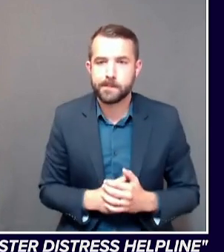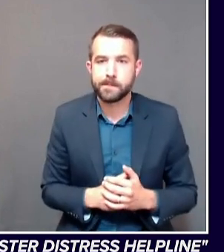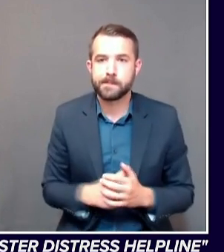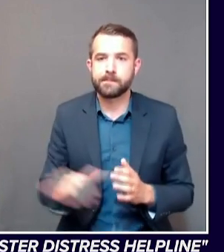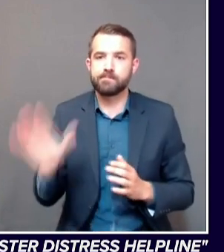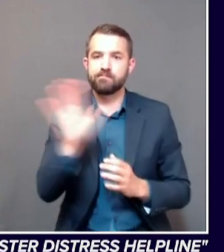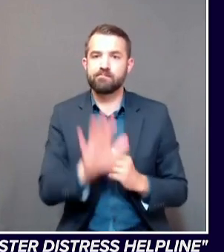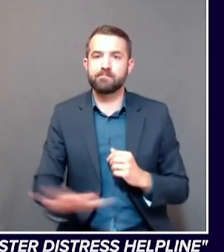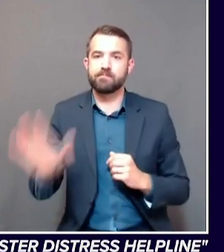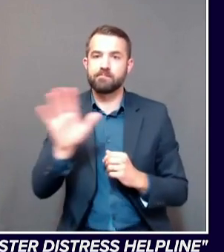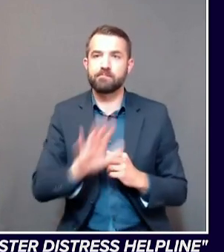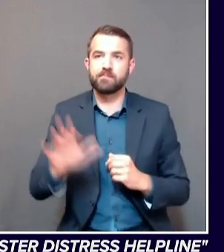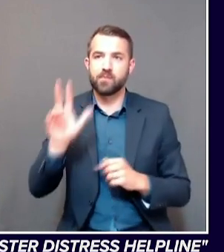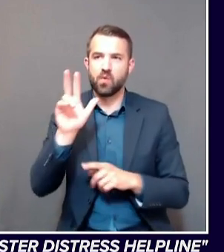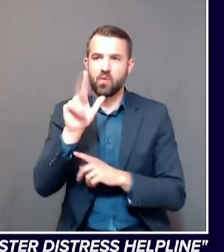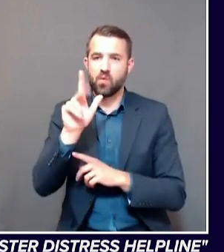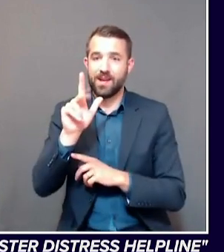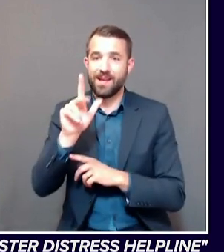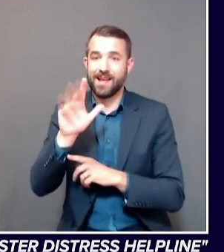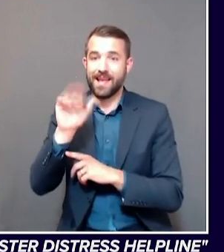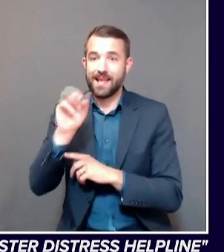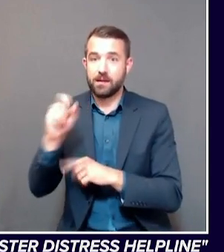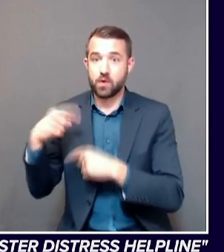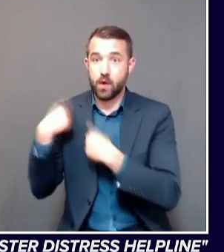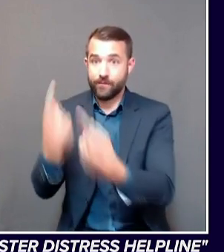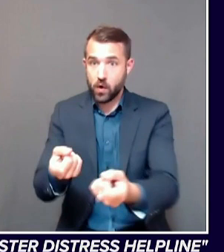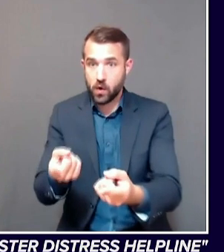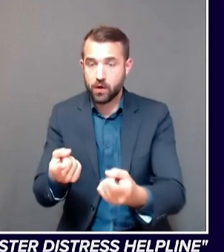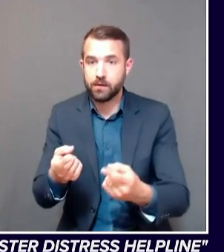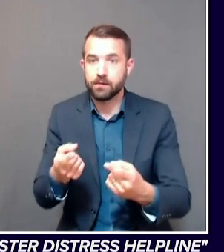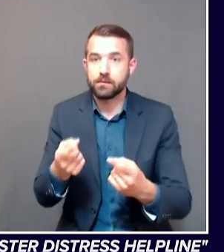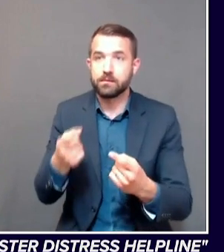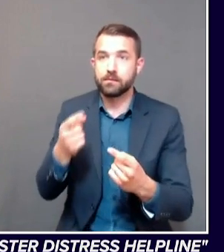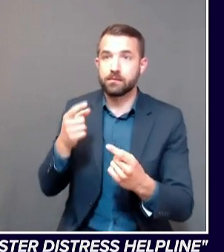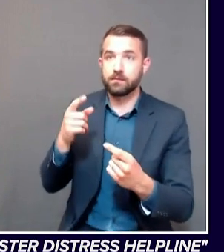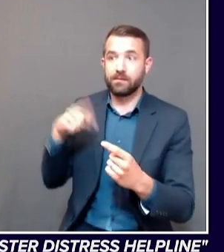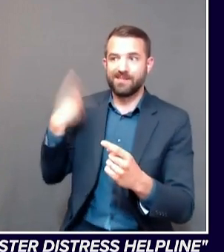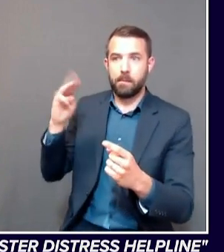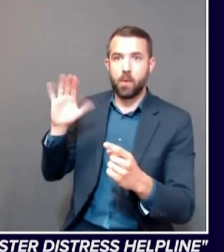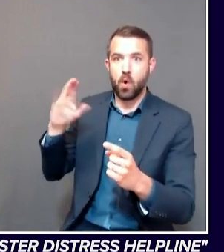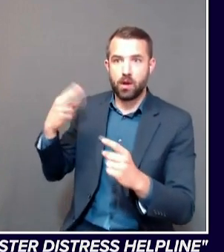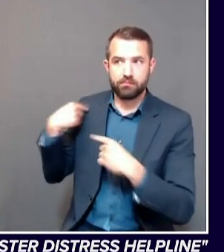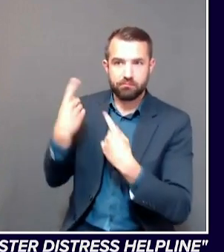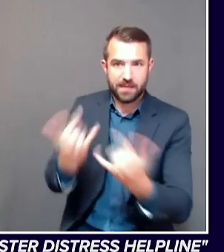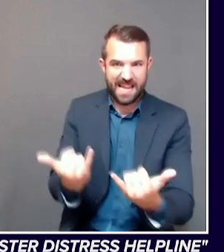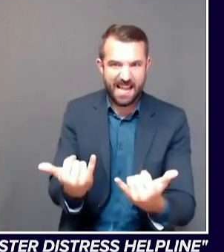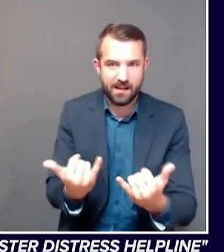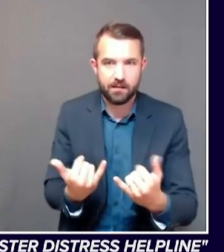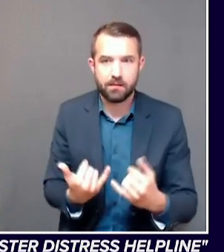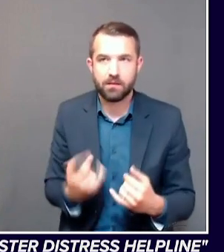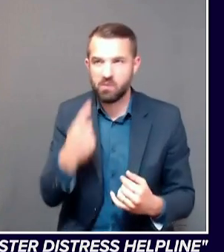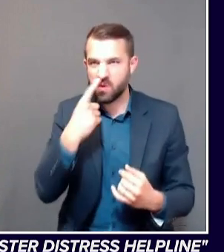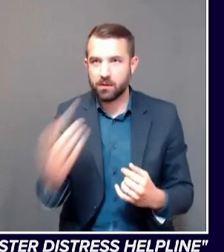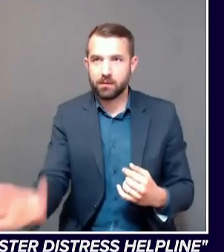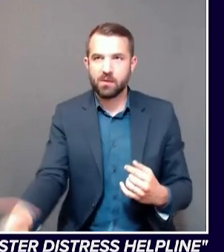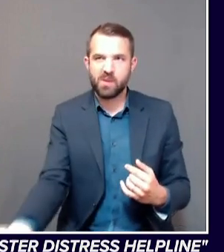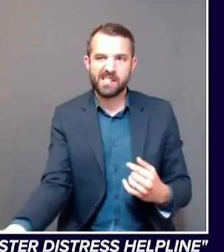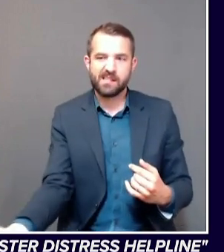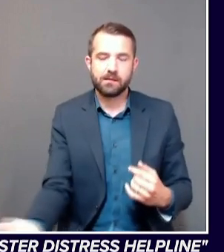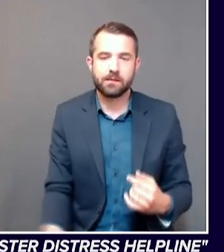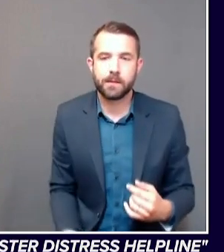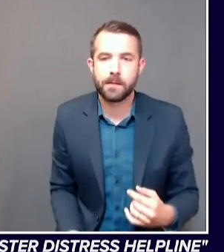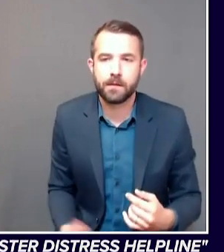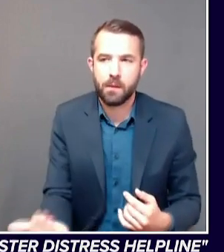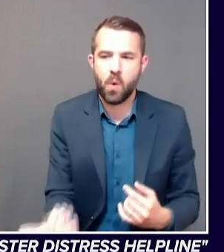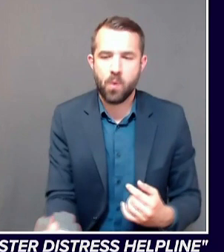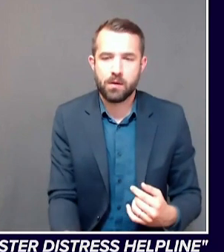cases since they started testing in mid-March, and then there were 5 that triggered the